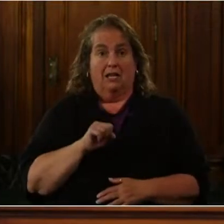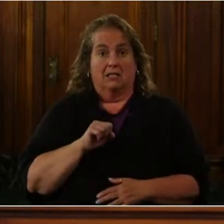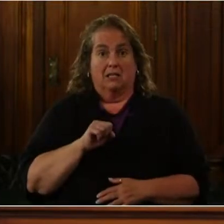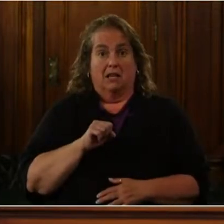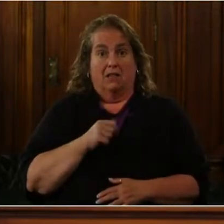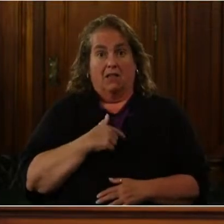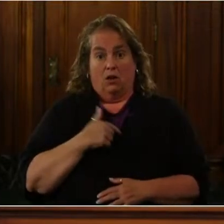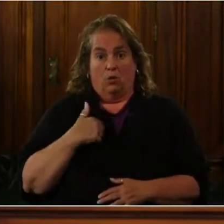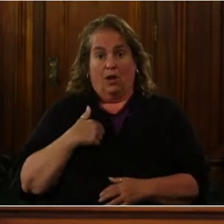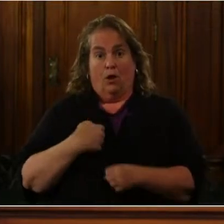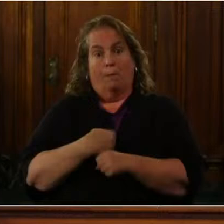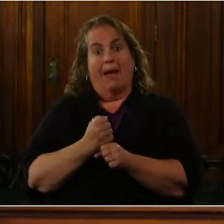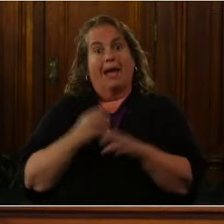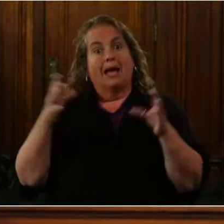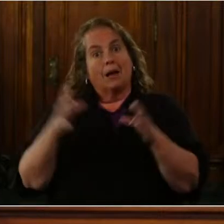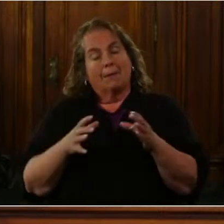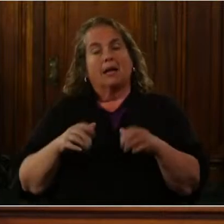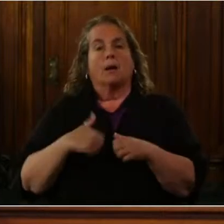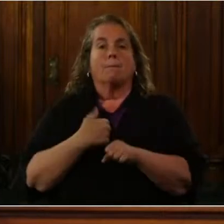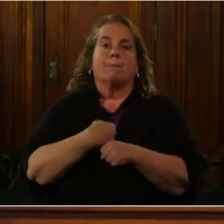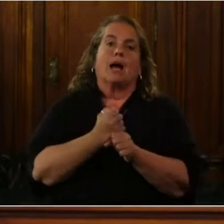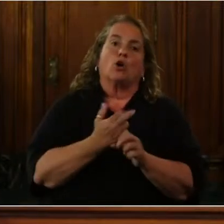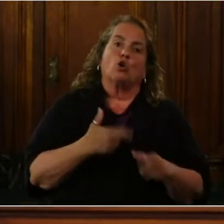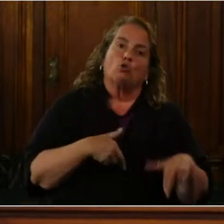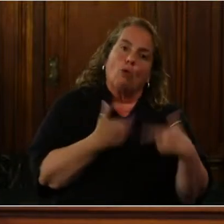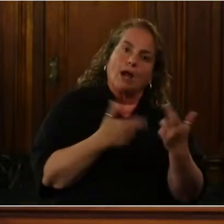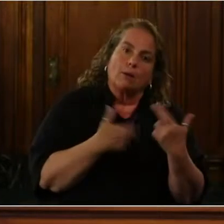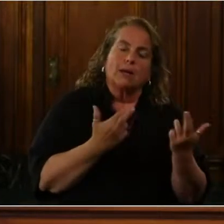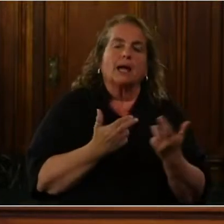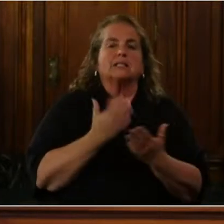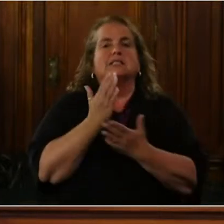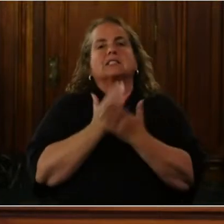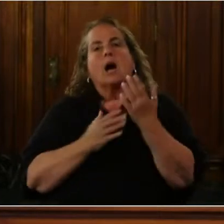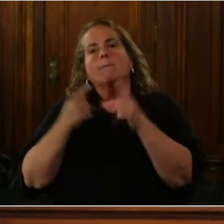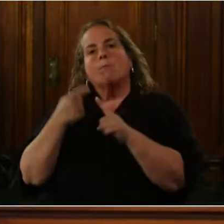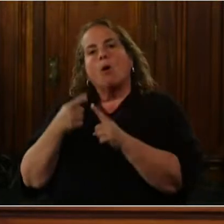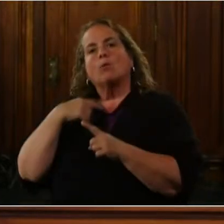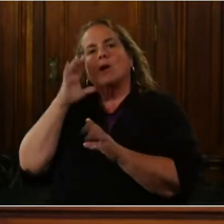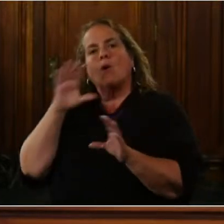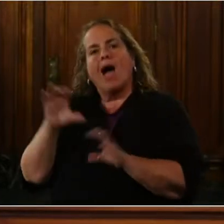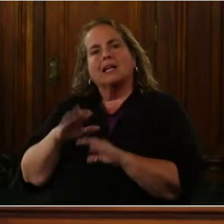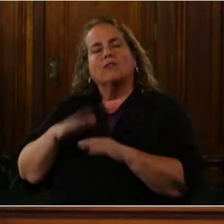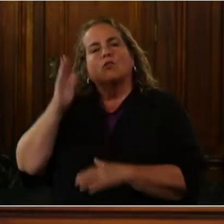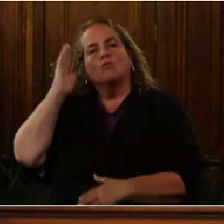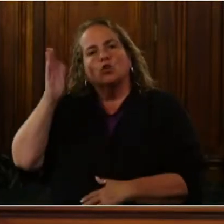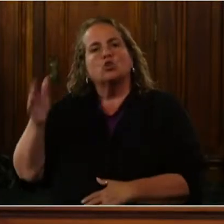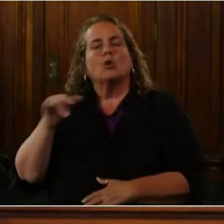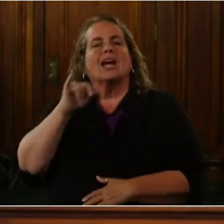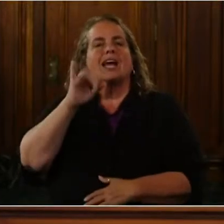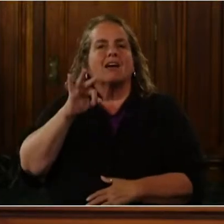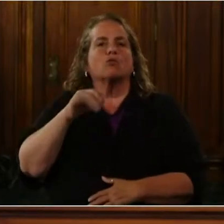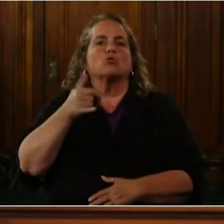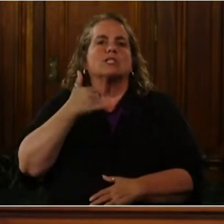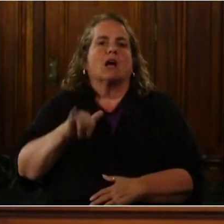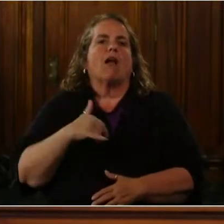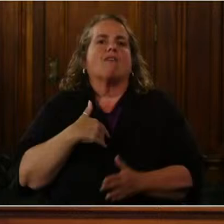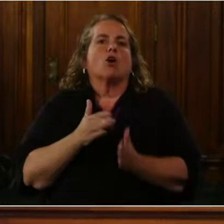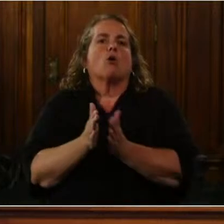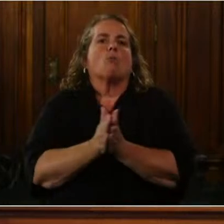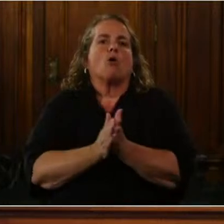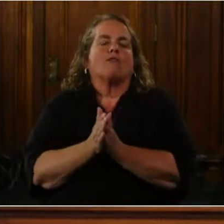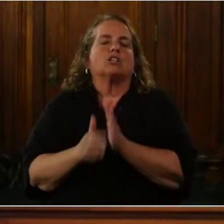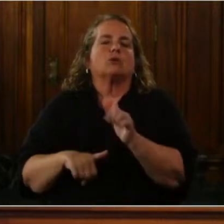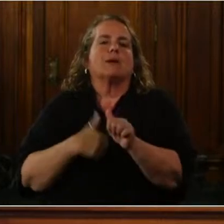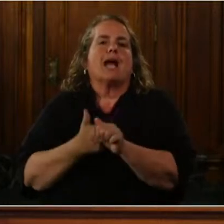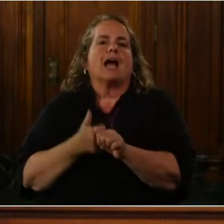that we're forming a committee that will come up with recommendations that at some point we will act upon in the future if there is still the motivation behind